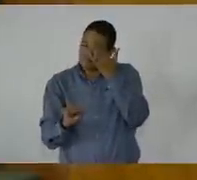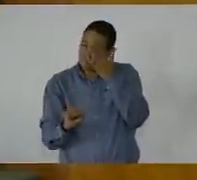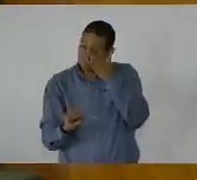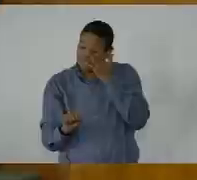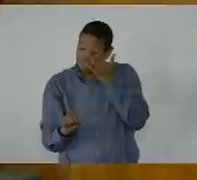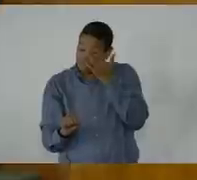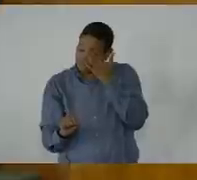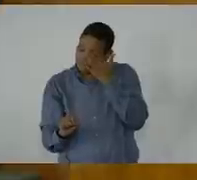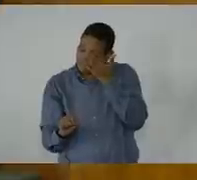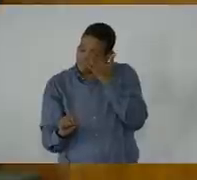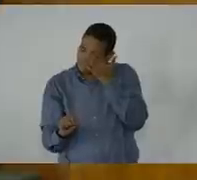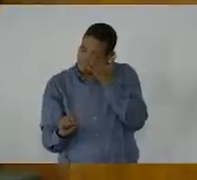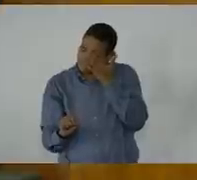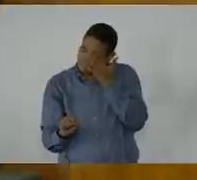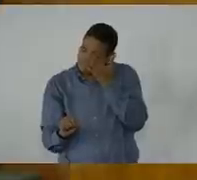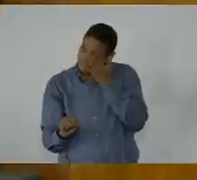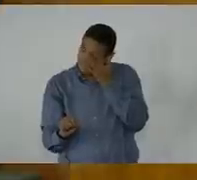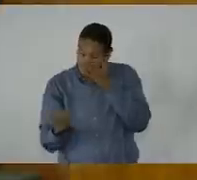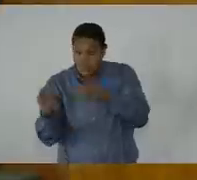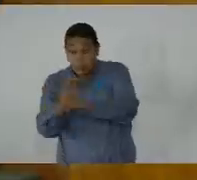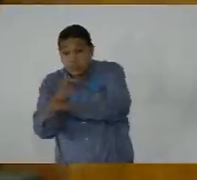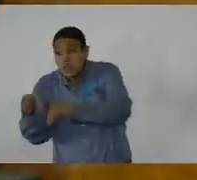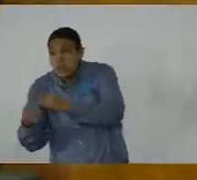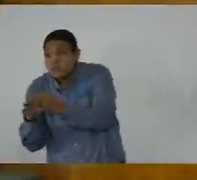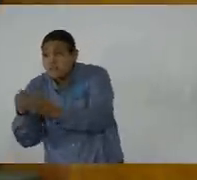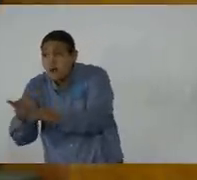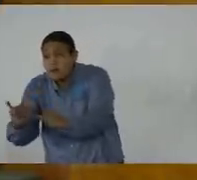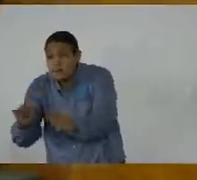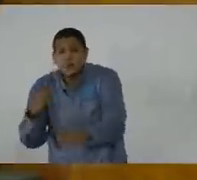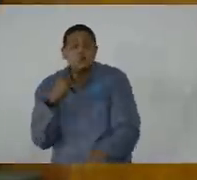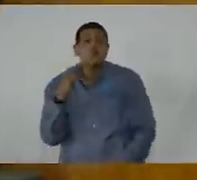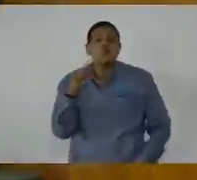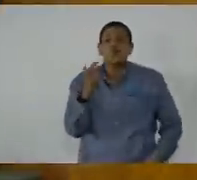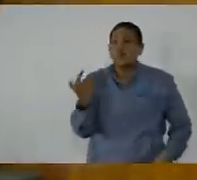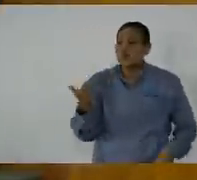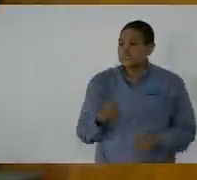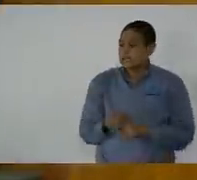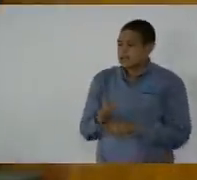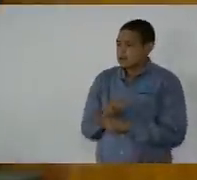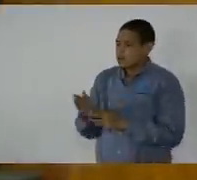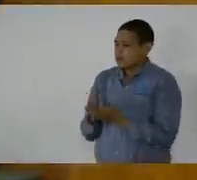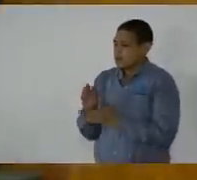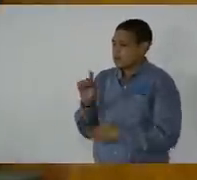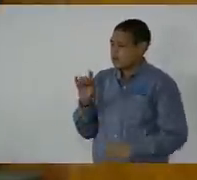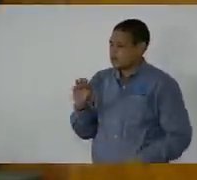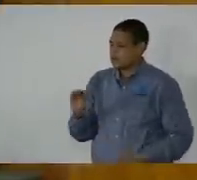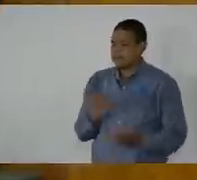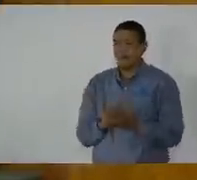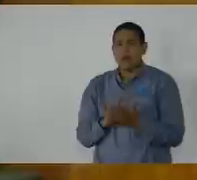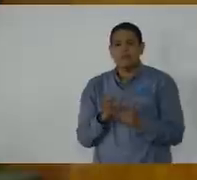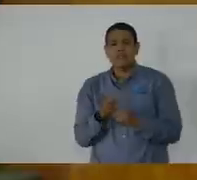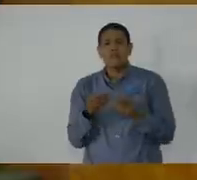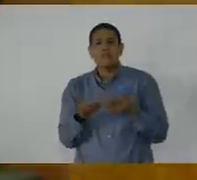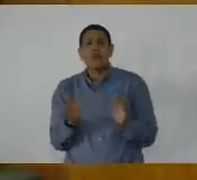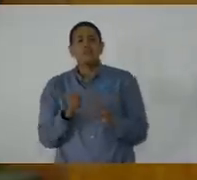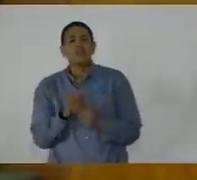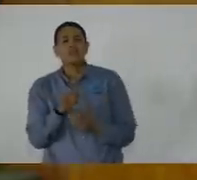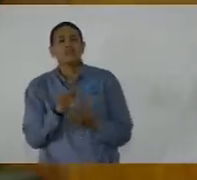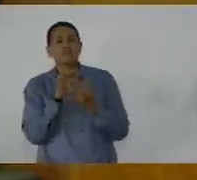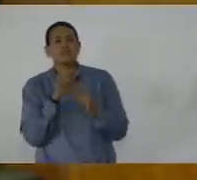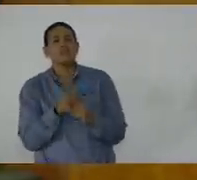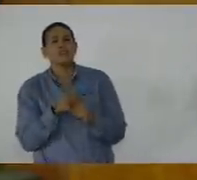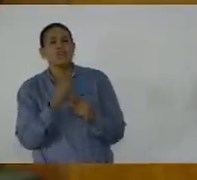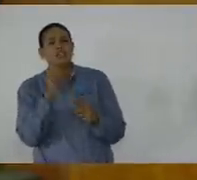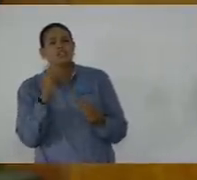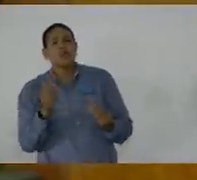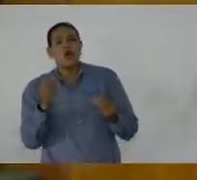also playing its part, and in June 2021, the ministry through the Exim Bank launched a special soft